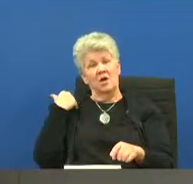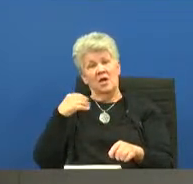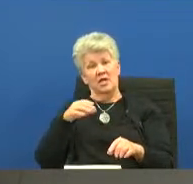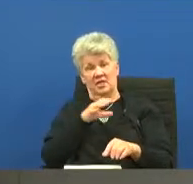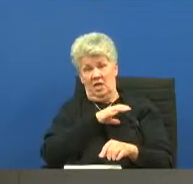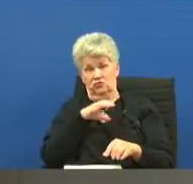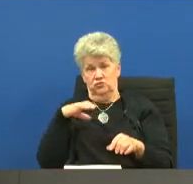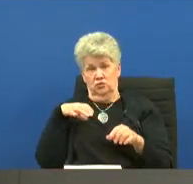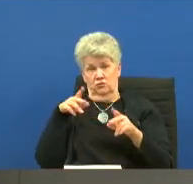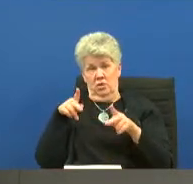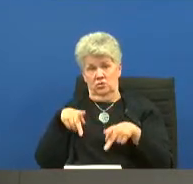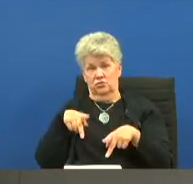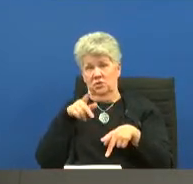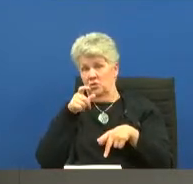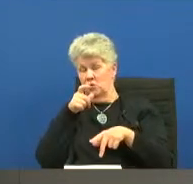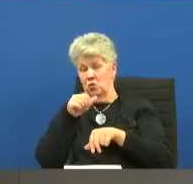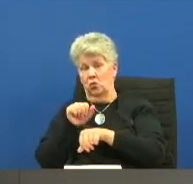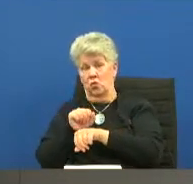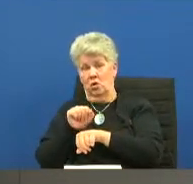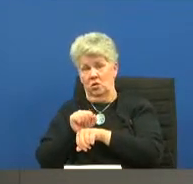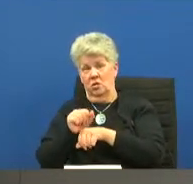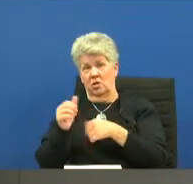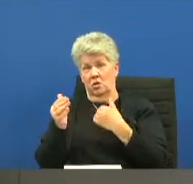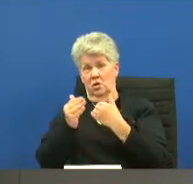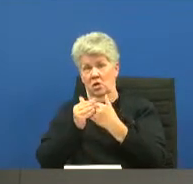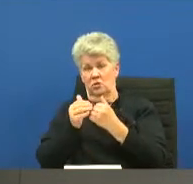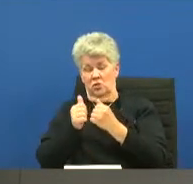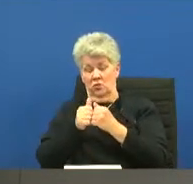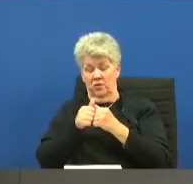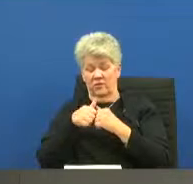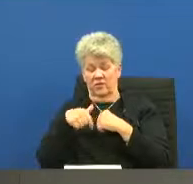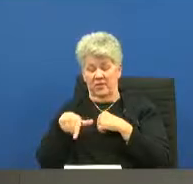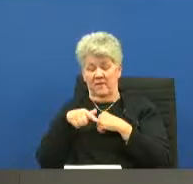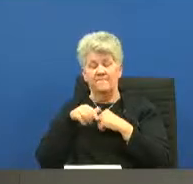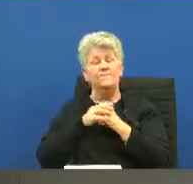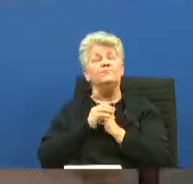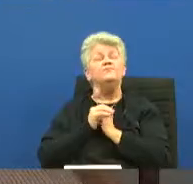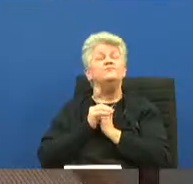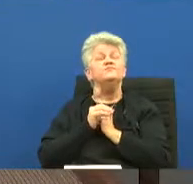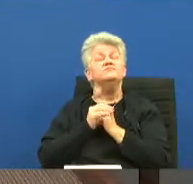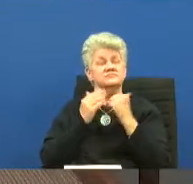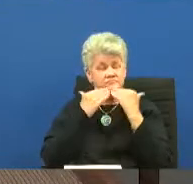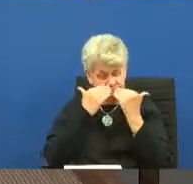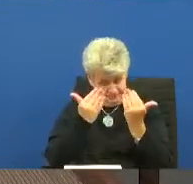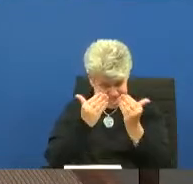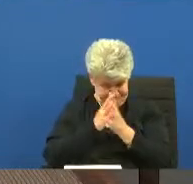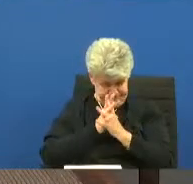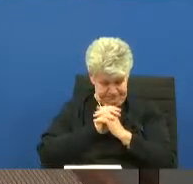and he had worked intimately with these partners. Thank you for that insight.